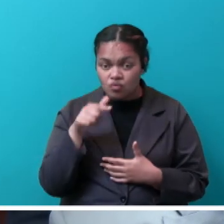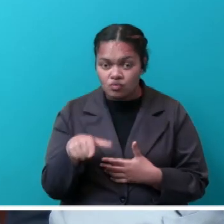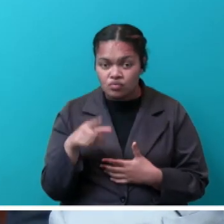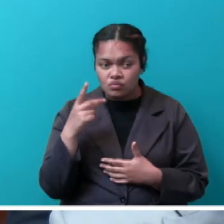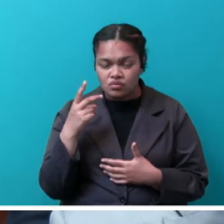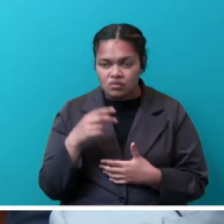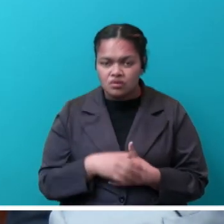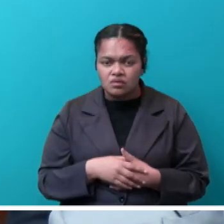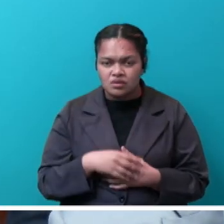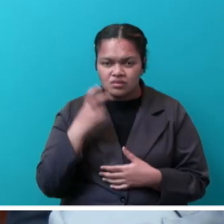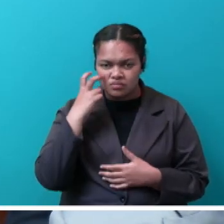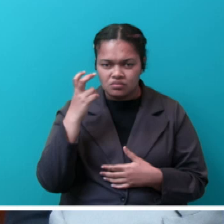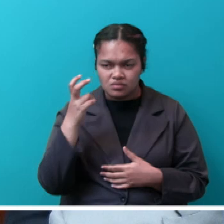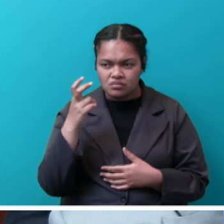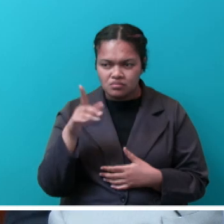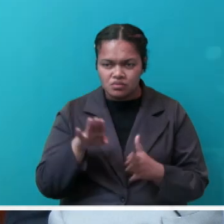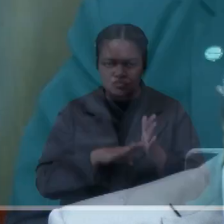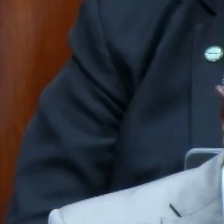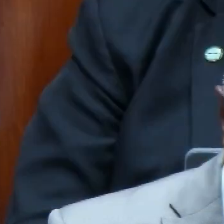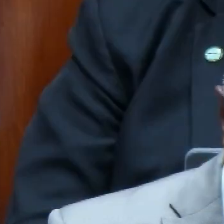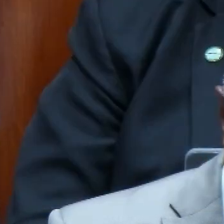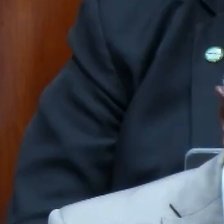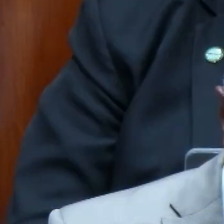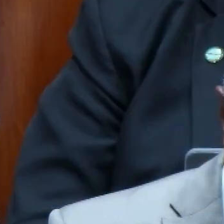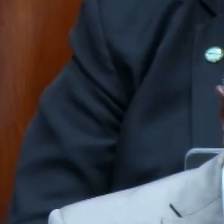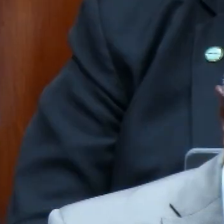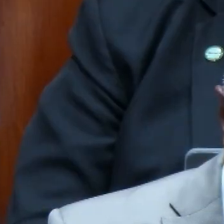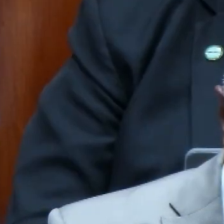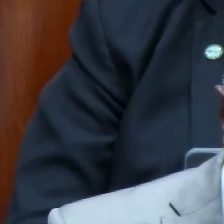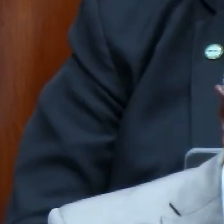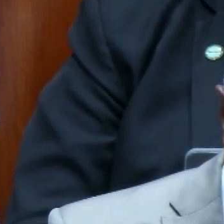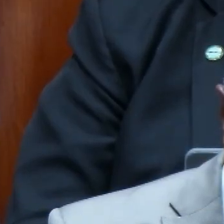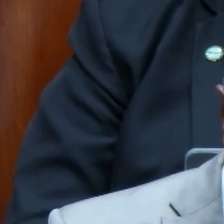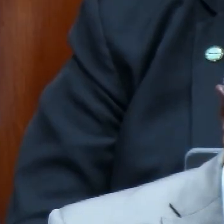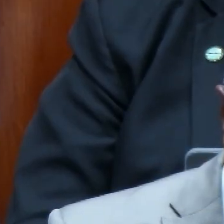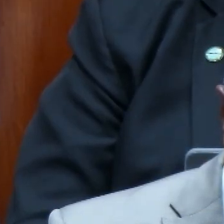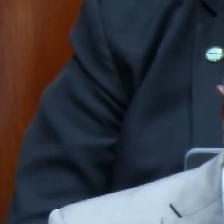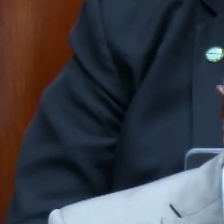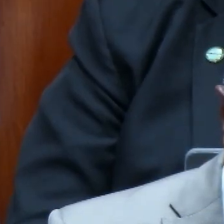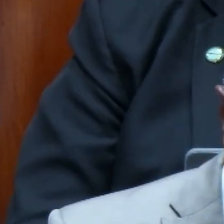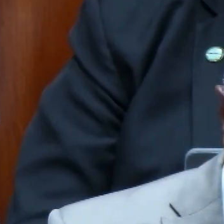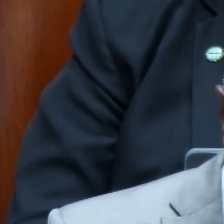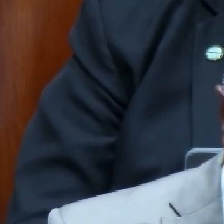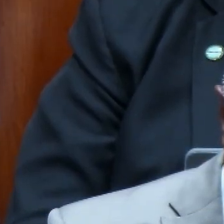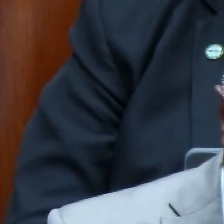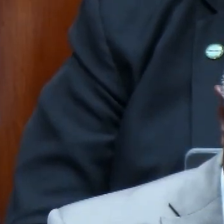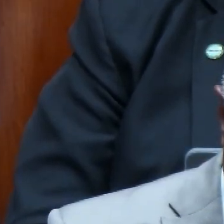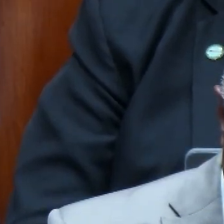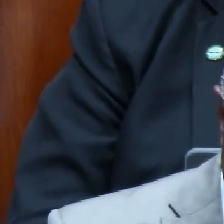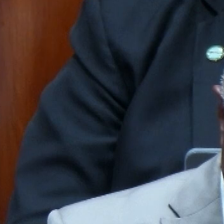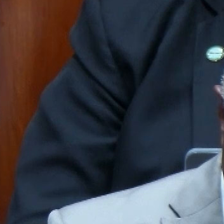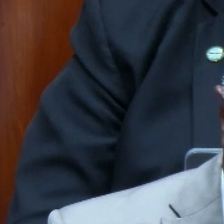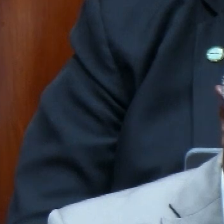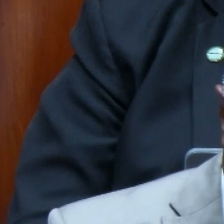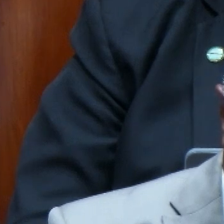sector is growing. It's growing every day, every year, and every decade. The